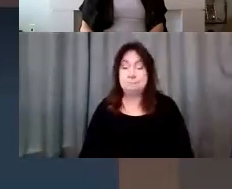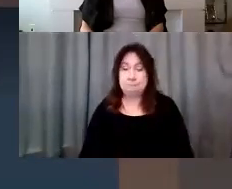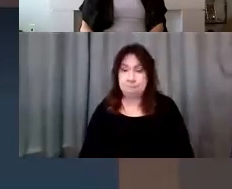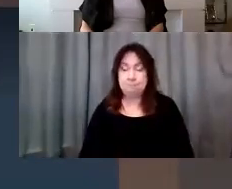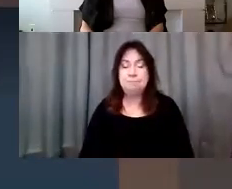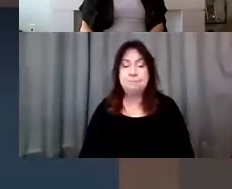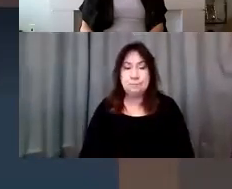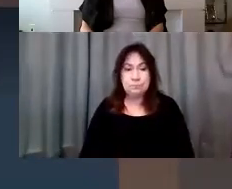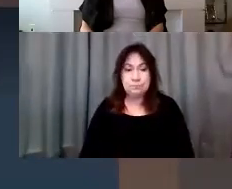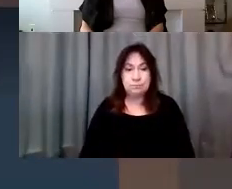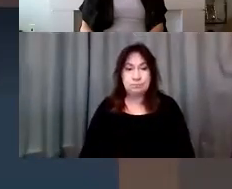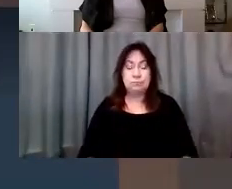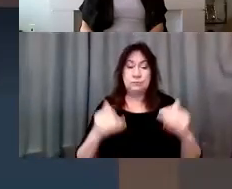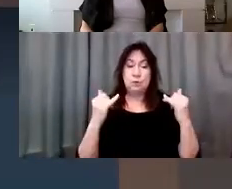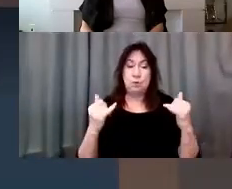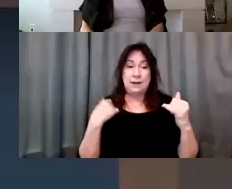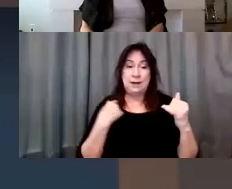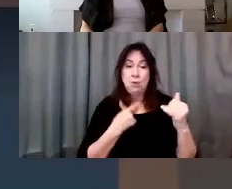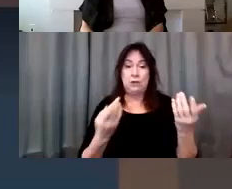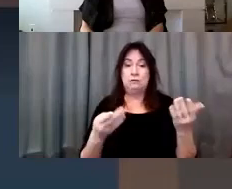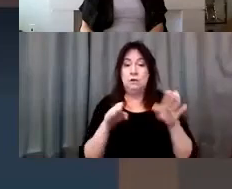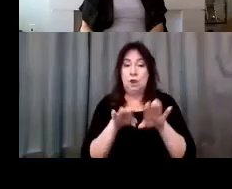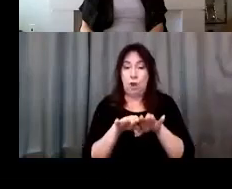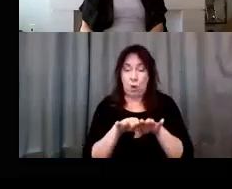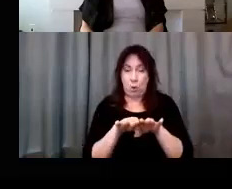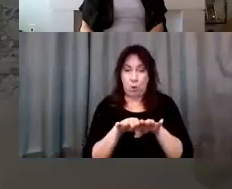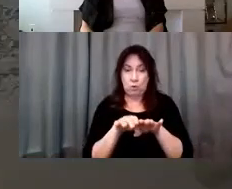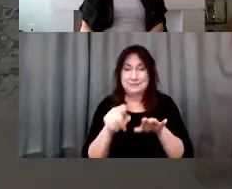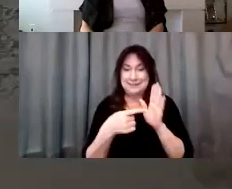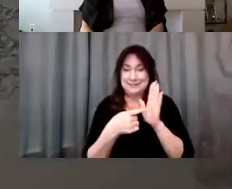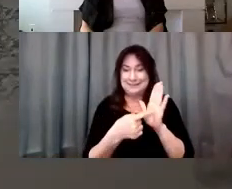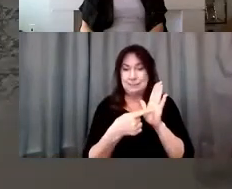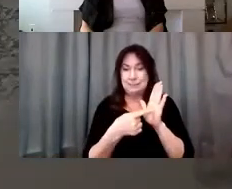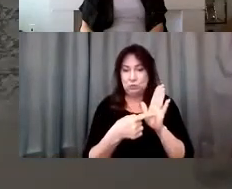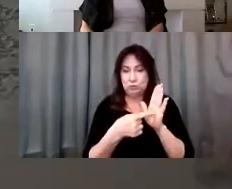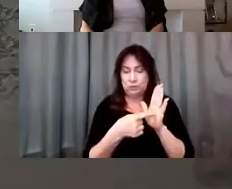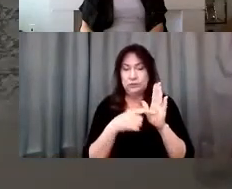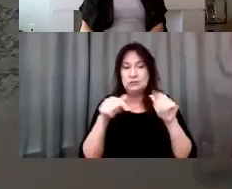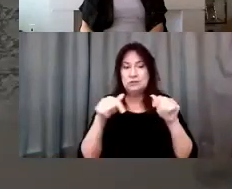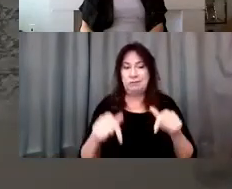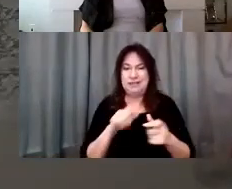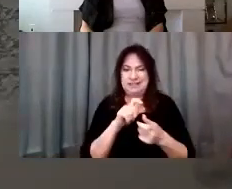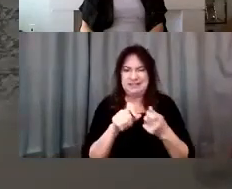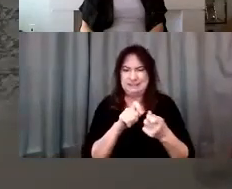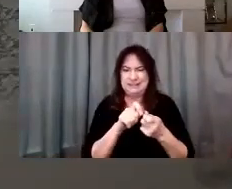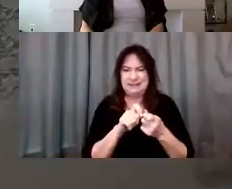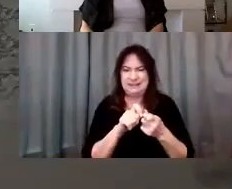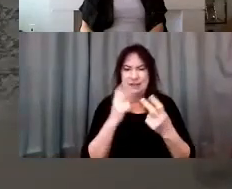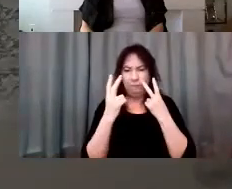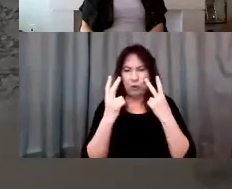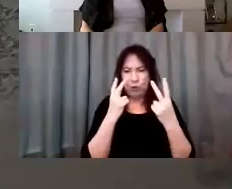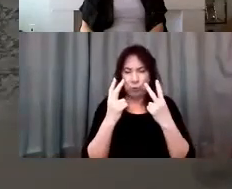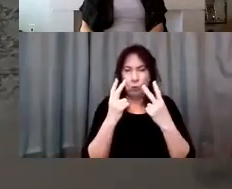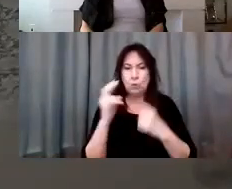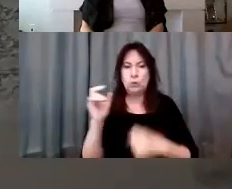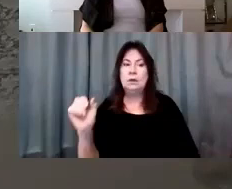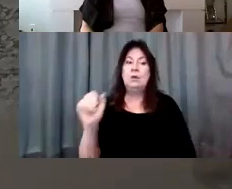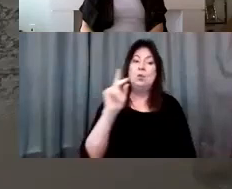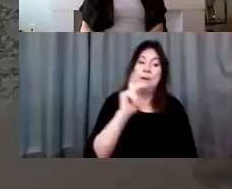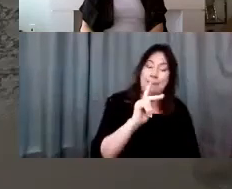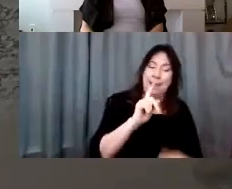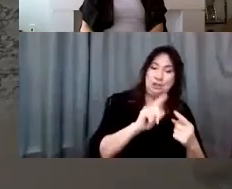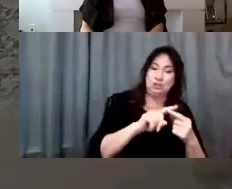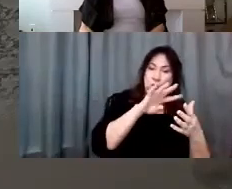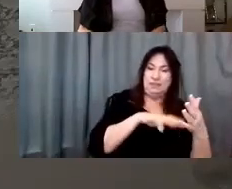So at this time, we will close out this demonstration of this particular view. And now we're back to the